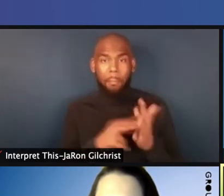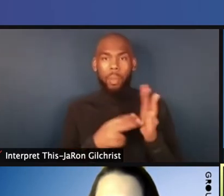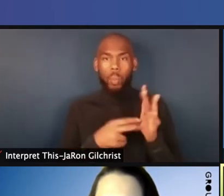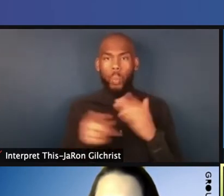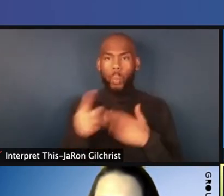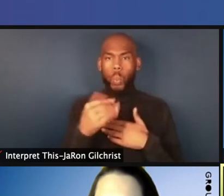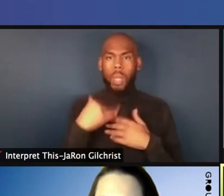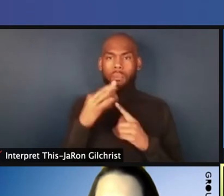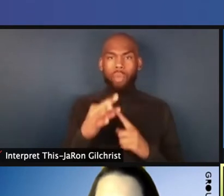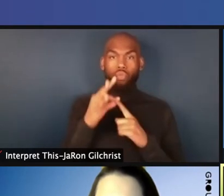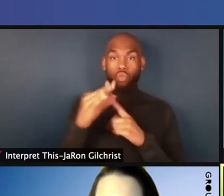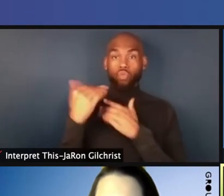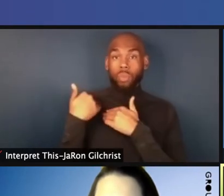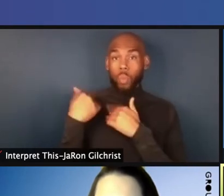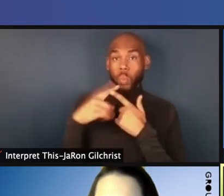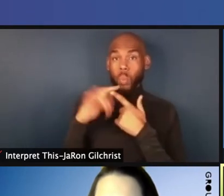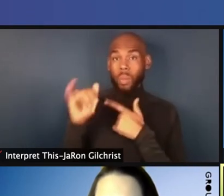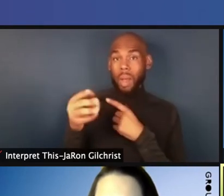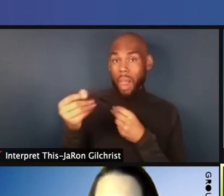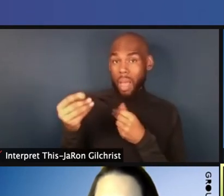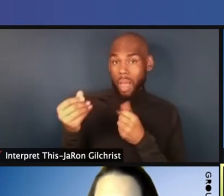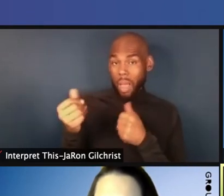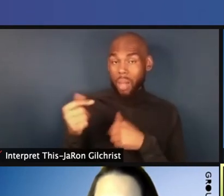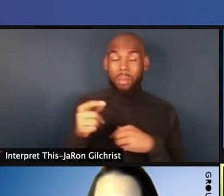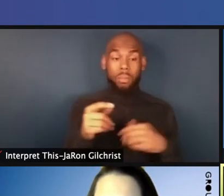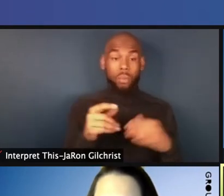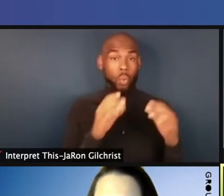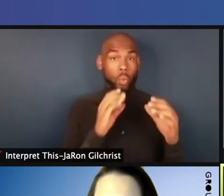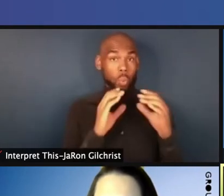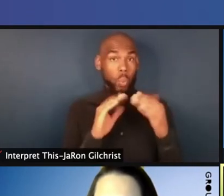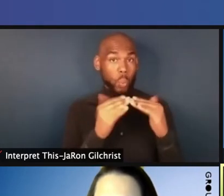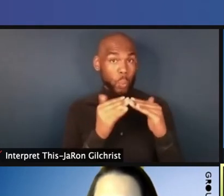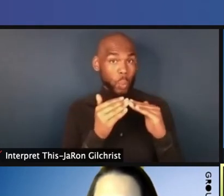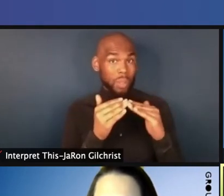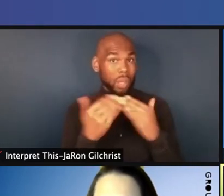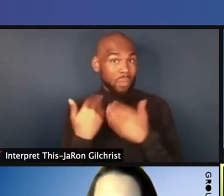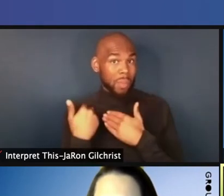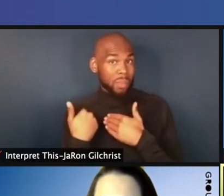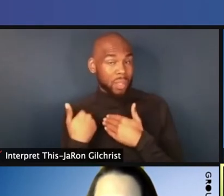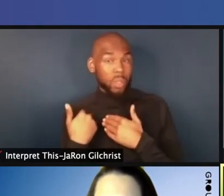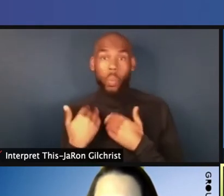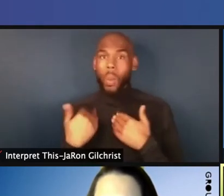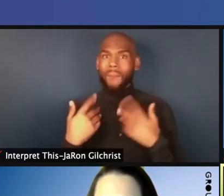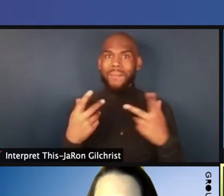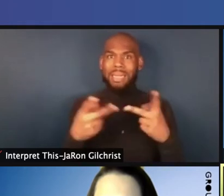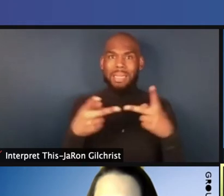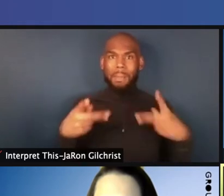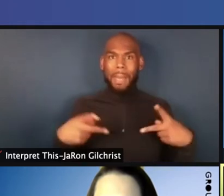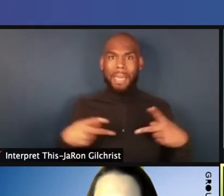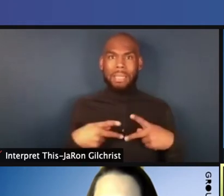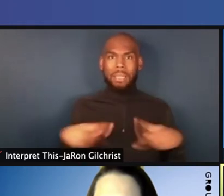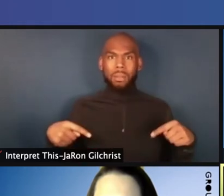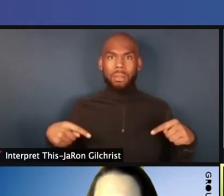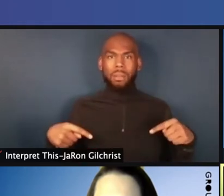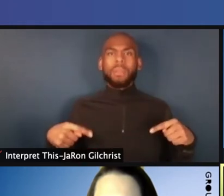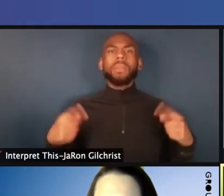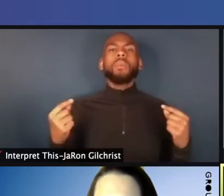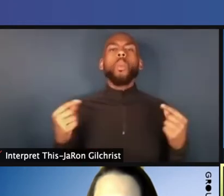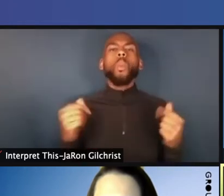responsibility to the land, you have a responsibility to community, you have space, and there's a question of how are you going to offer that